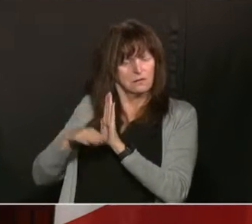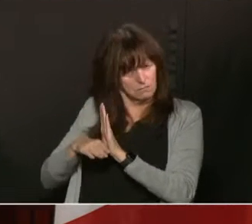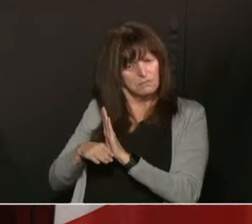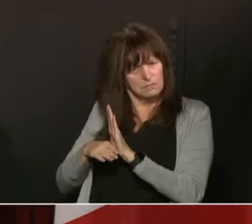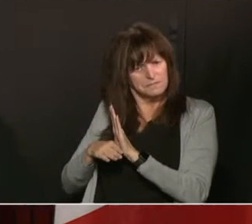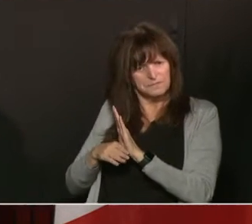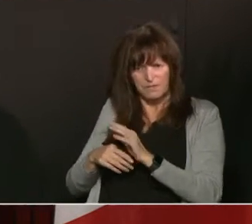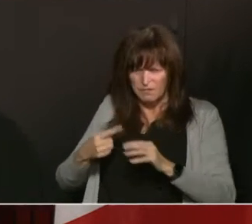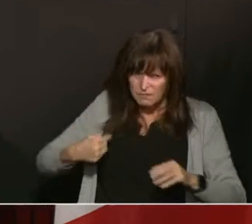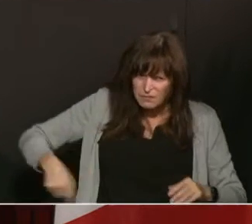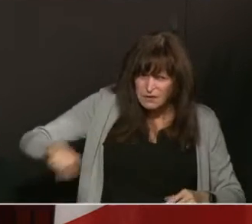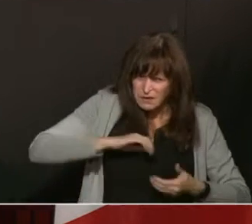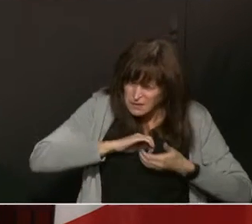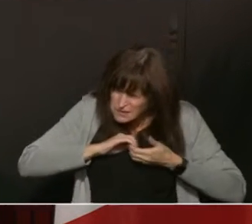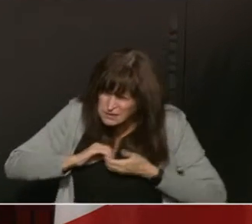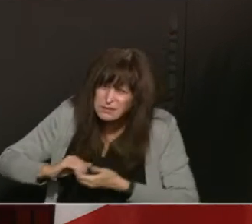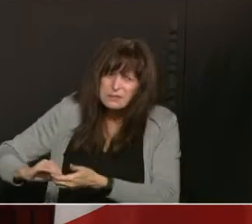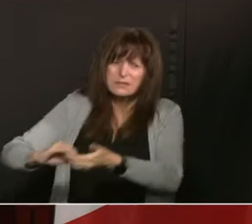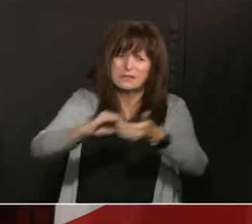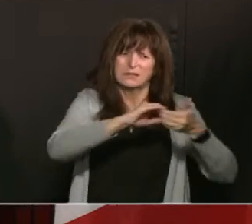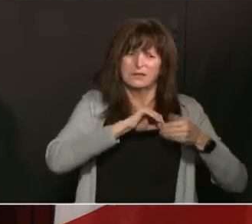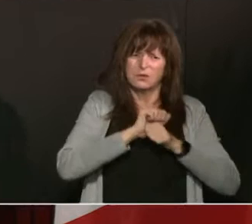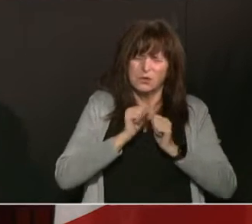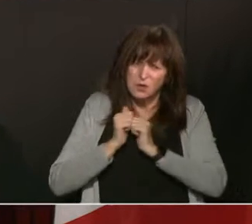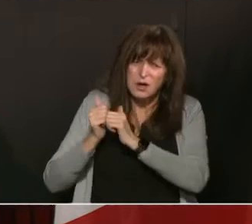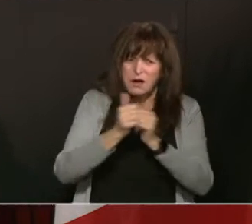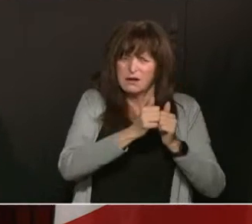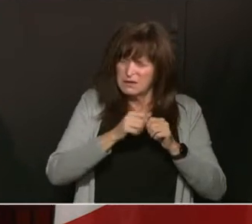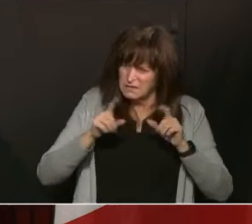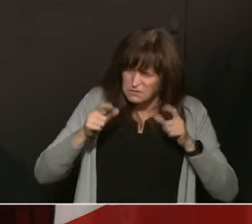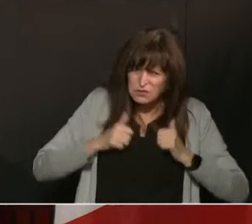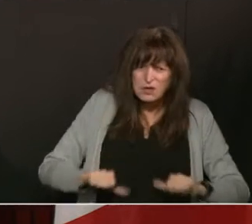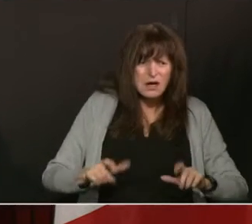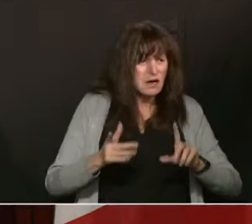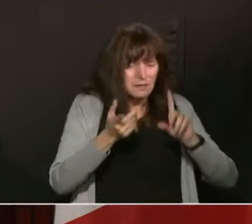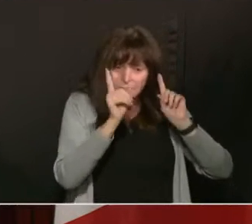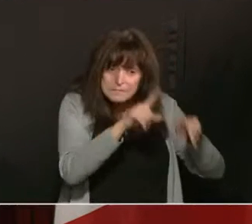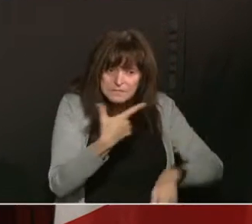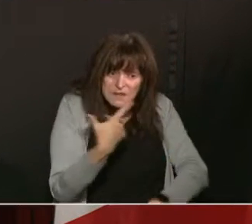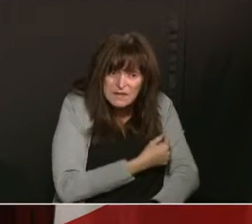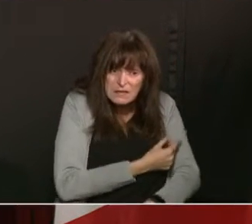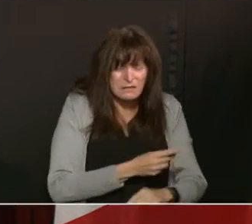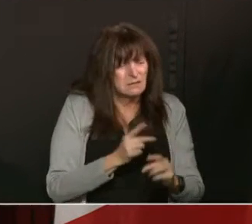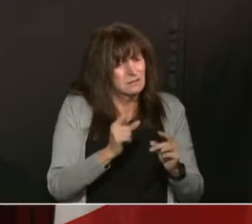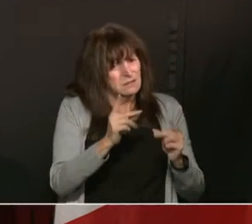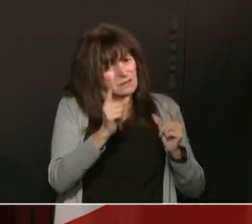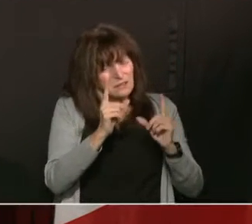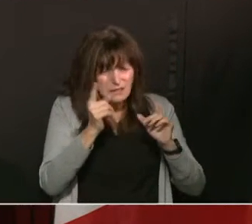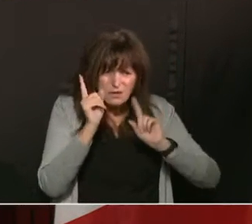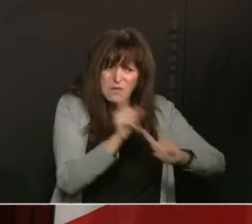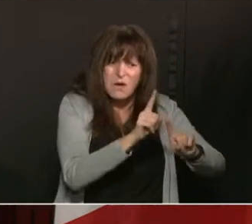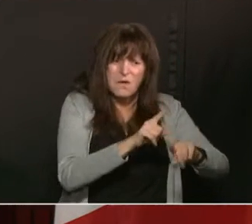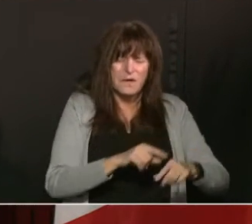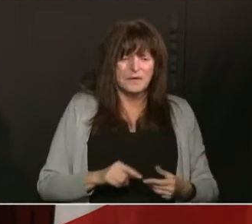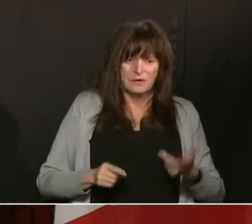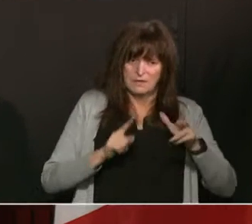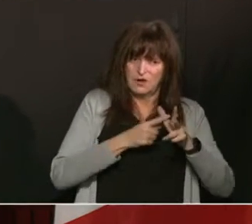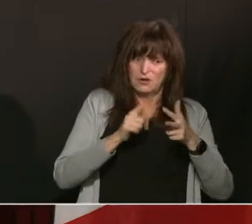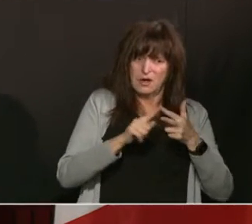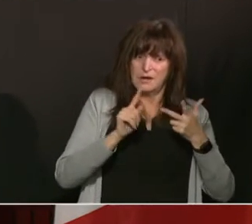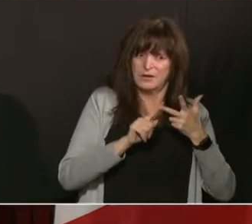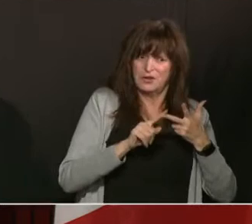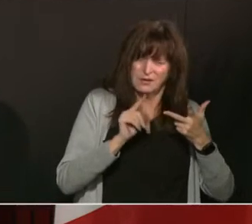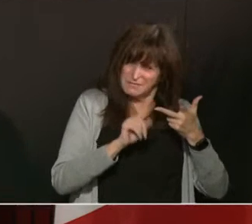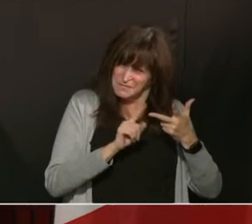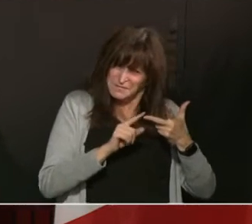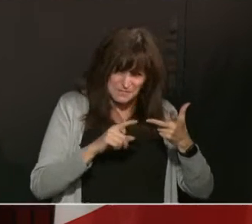as many people vaccinated and boosted as fast as possible in the days ahead as Omicron cases climb, and targeted